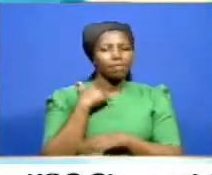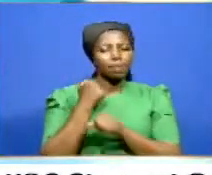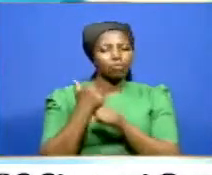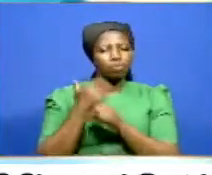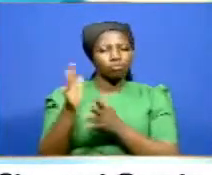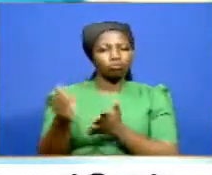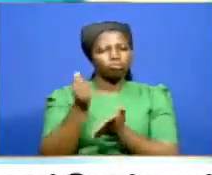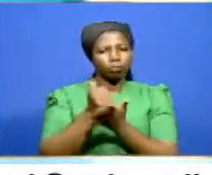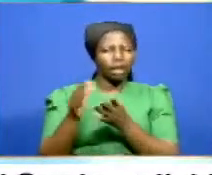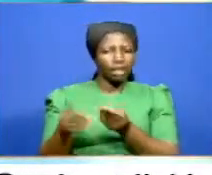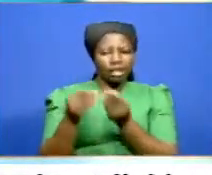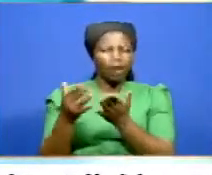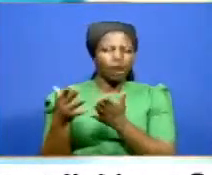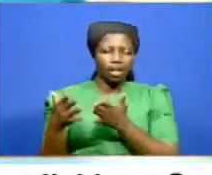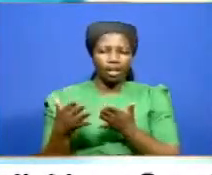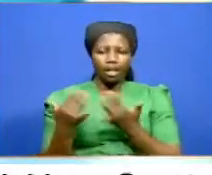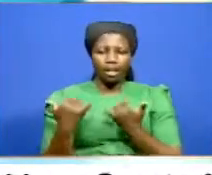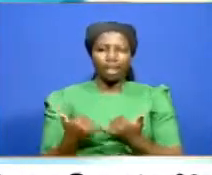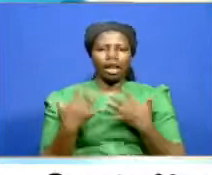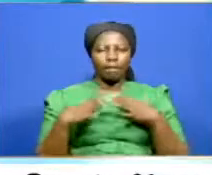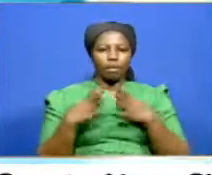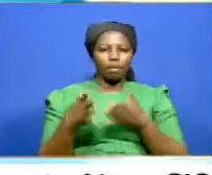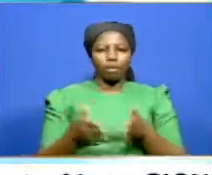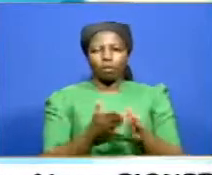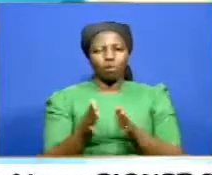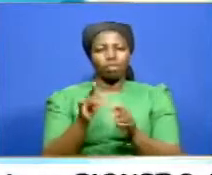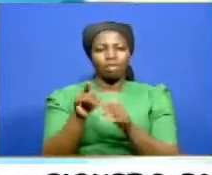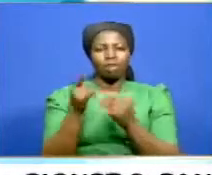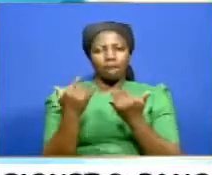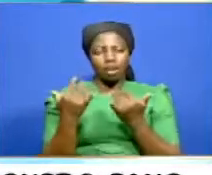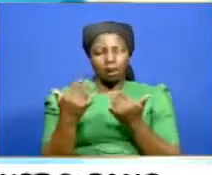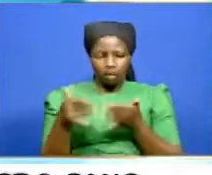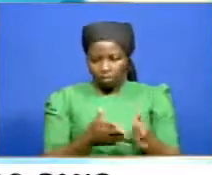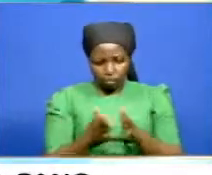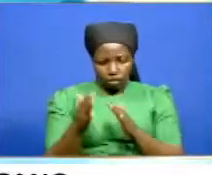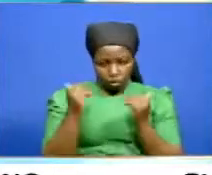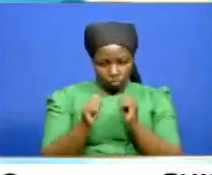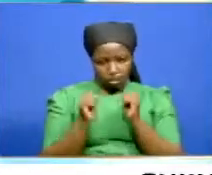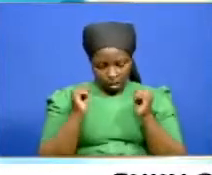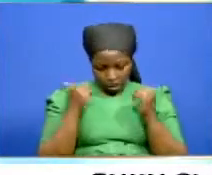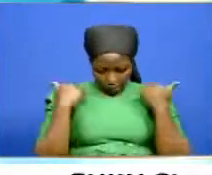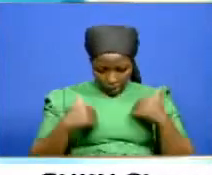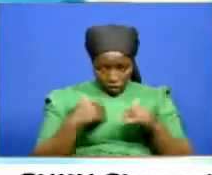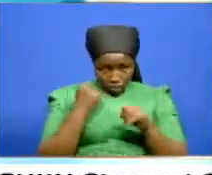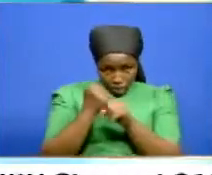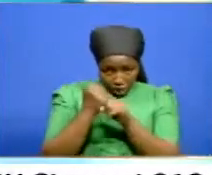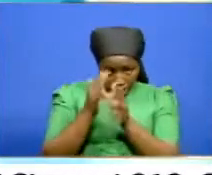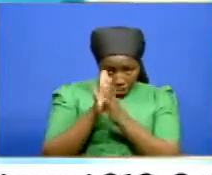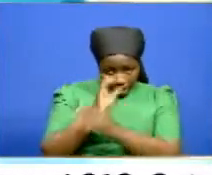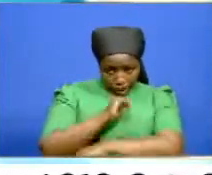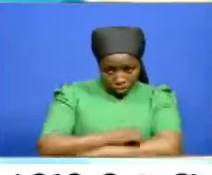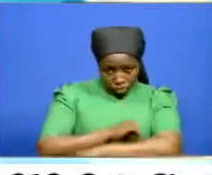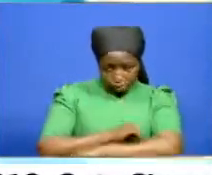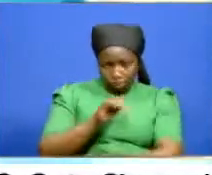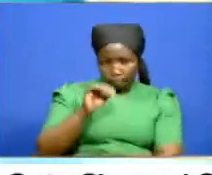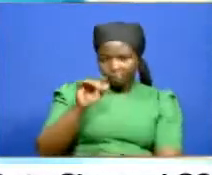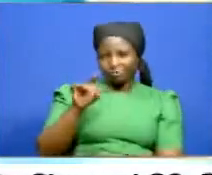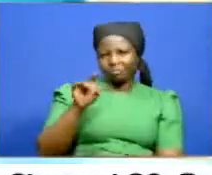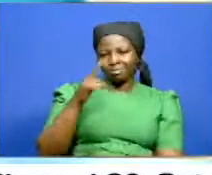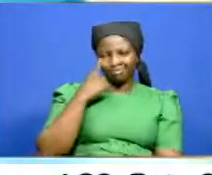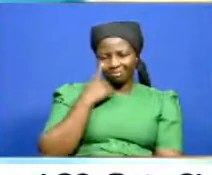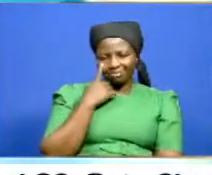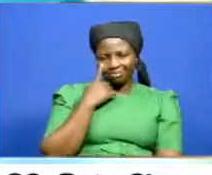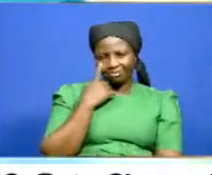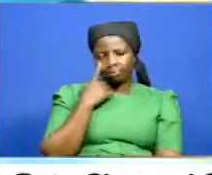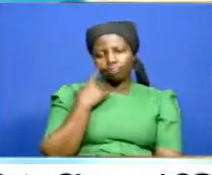an opportunity. And it's an opportunity that personally I worked with Emerging Stars Football Academy, and we saw it worthwhile that I can come on board as a